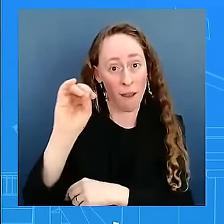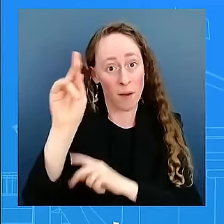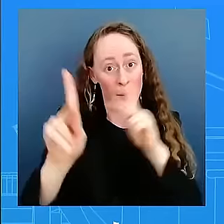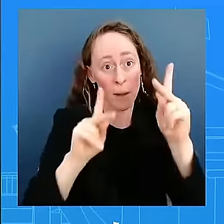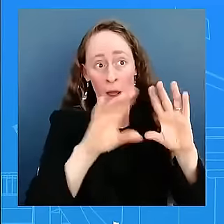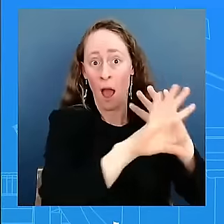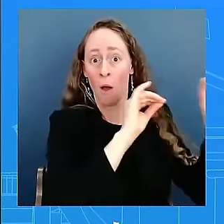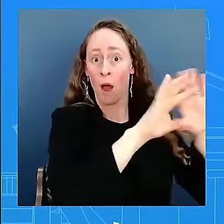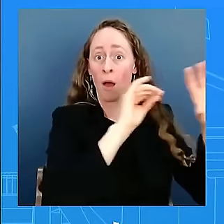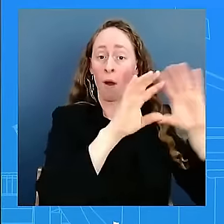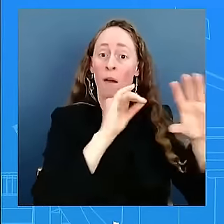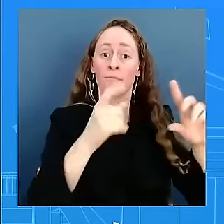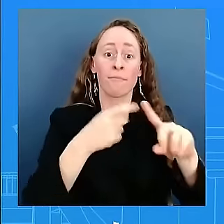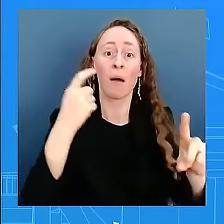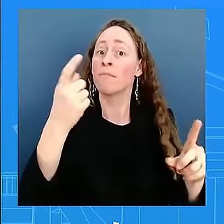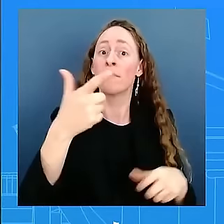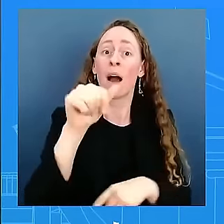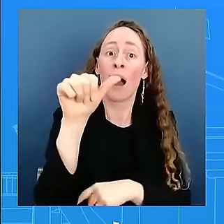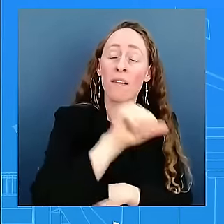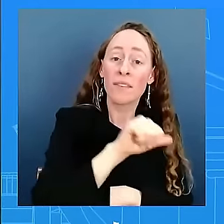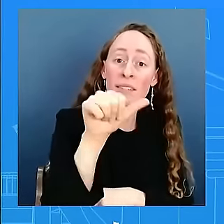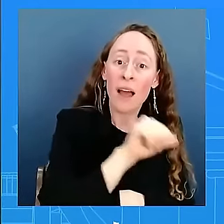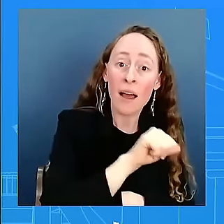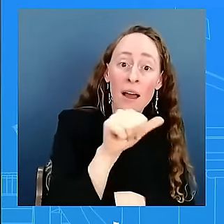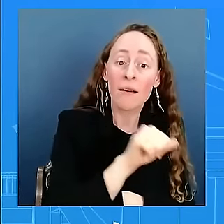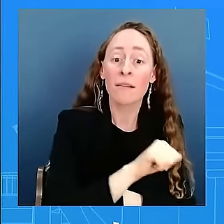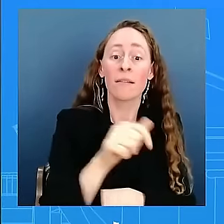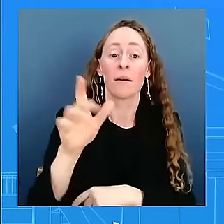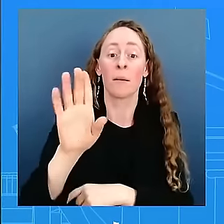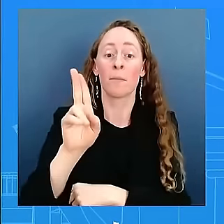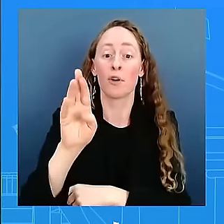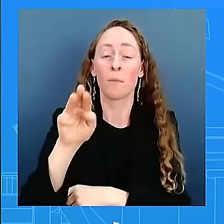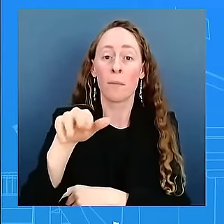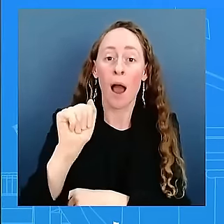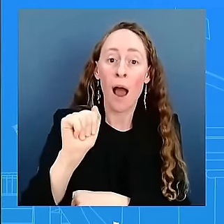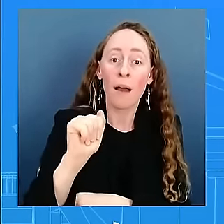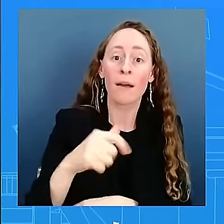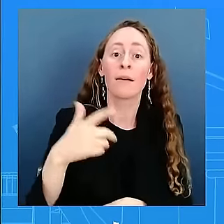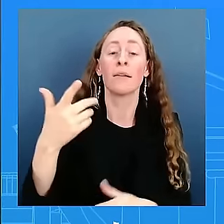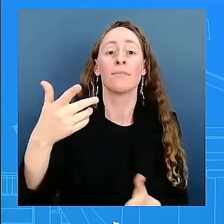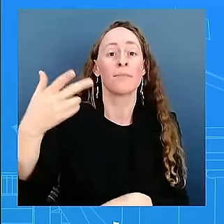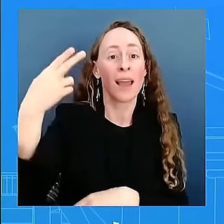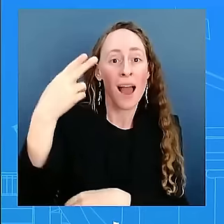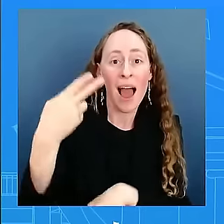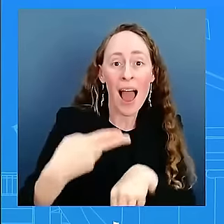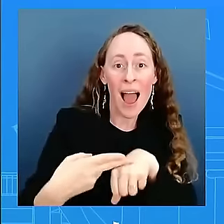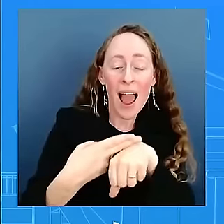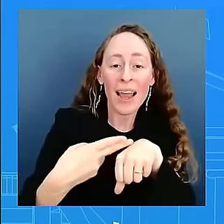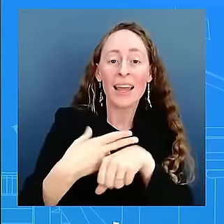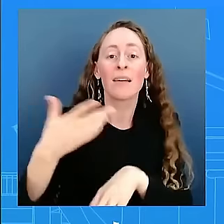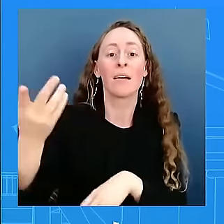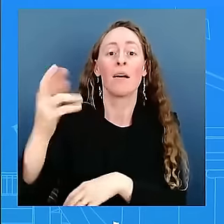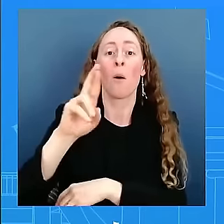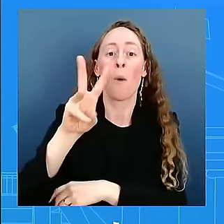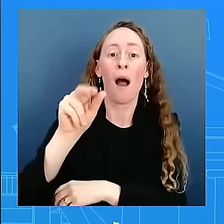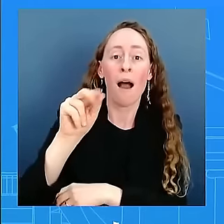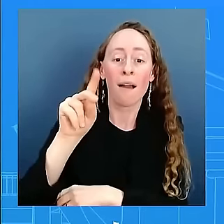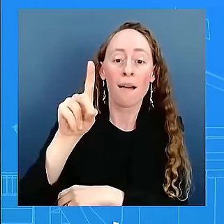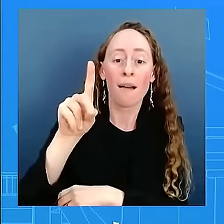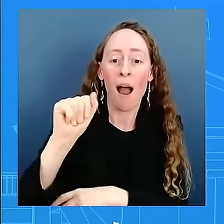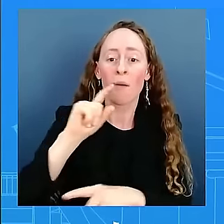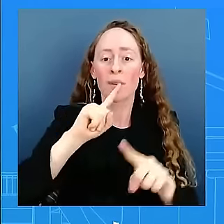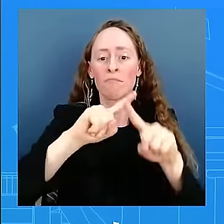Burma, Gaza, Haiti, Iran, Russia, Venezuela, Rwanda, and elsewhere. Today's exchange is a feat